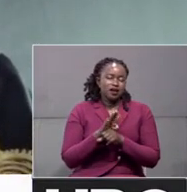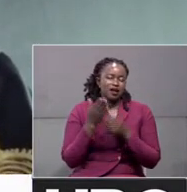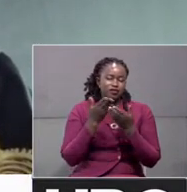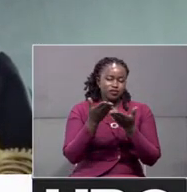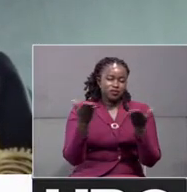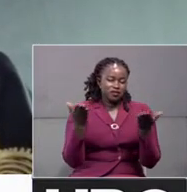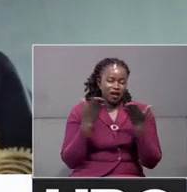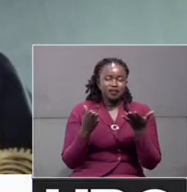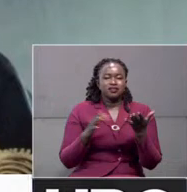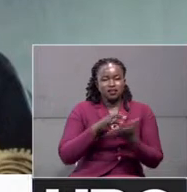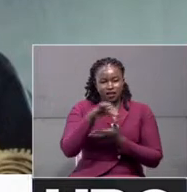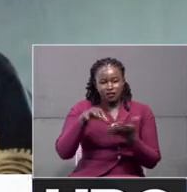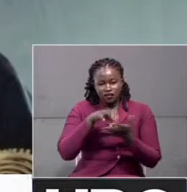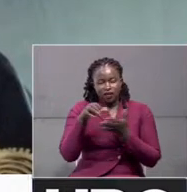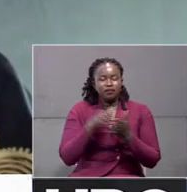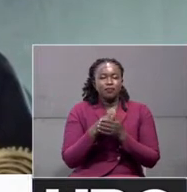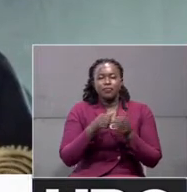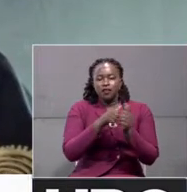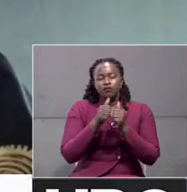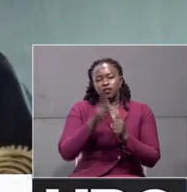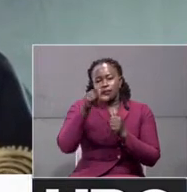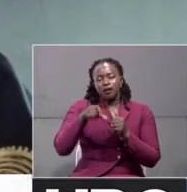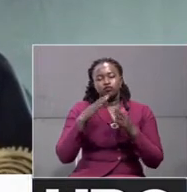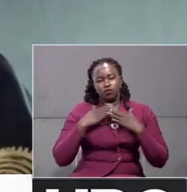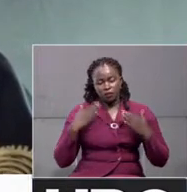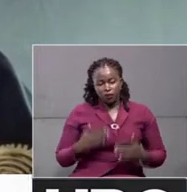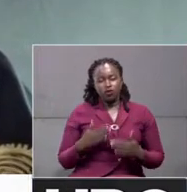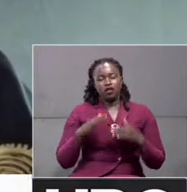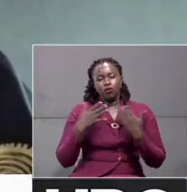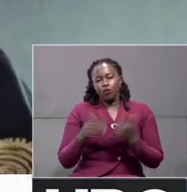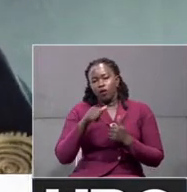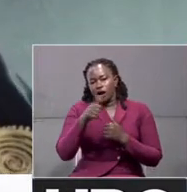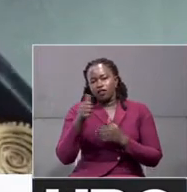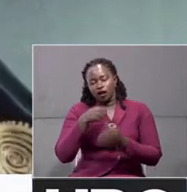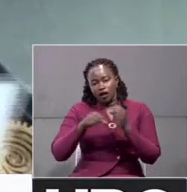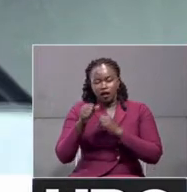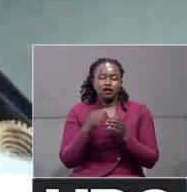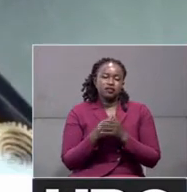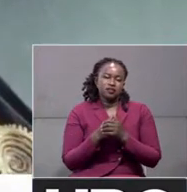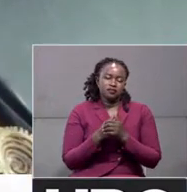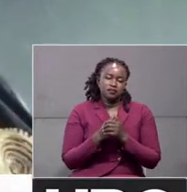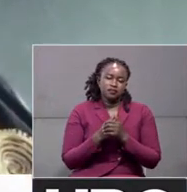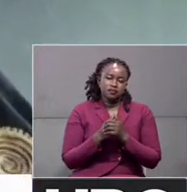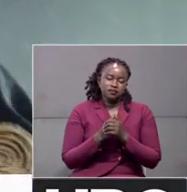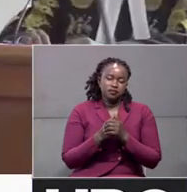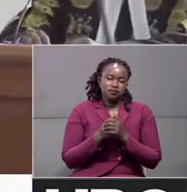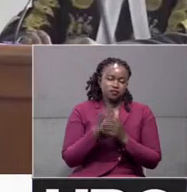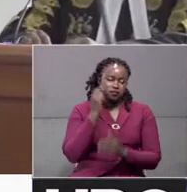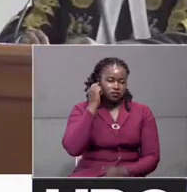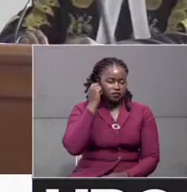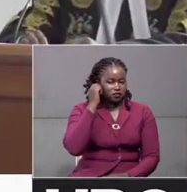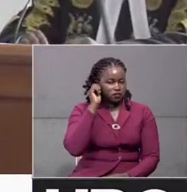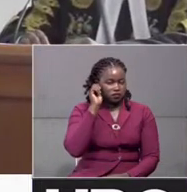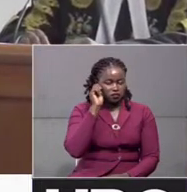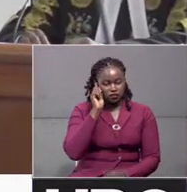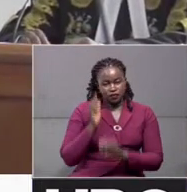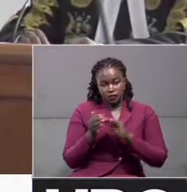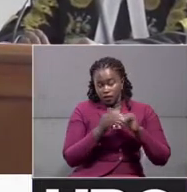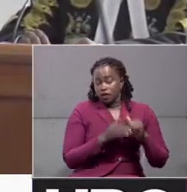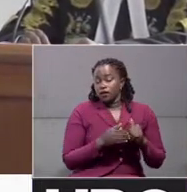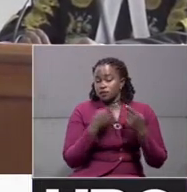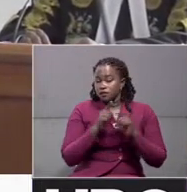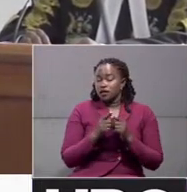onto or such interference with a person's body, home, or other act, correspondence, or communication. However, the